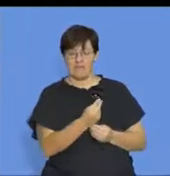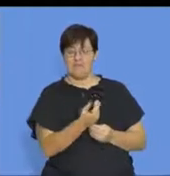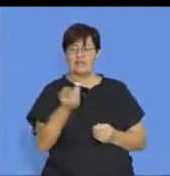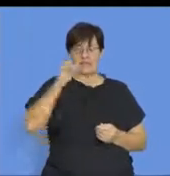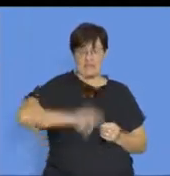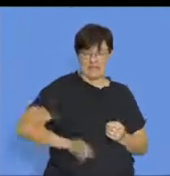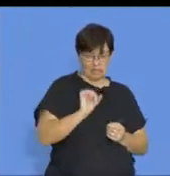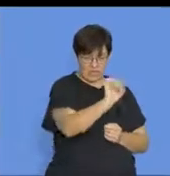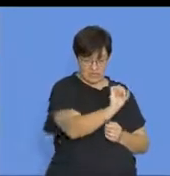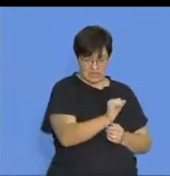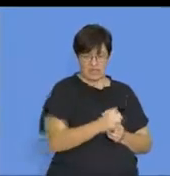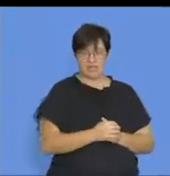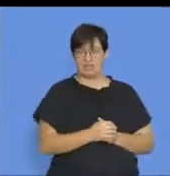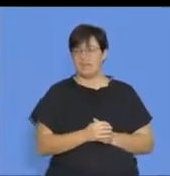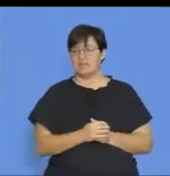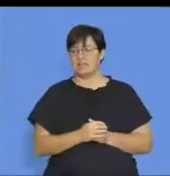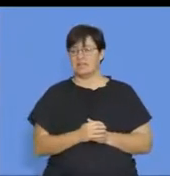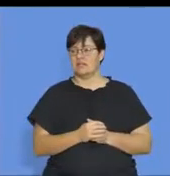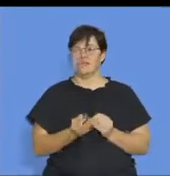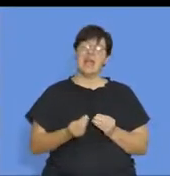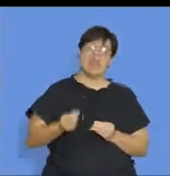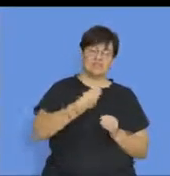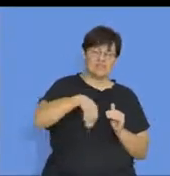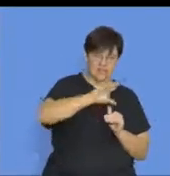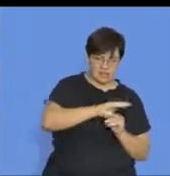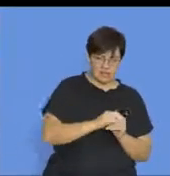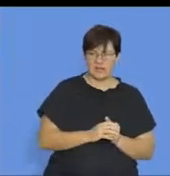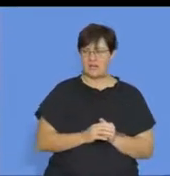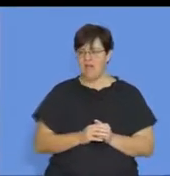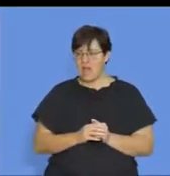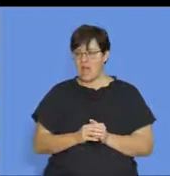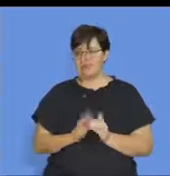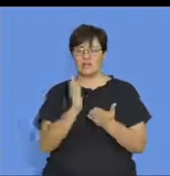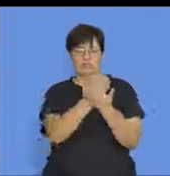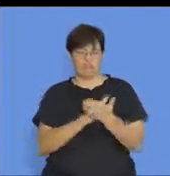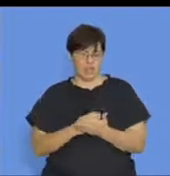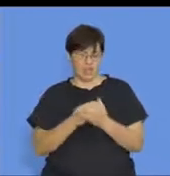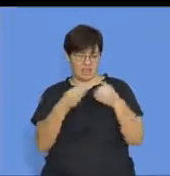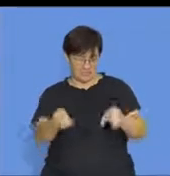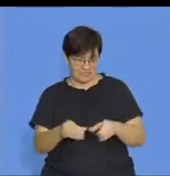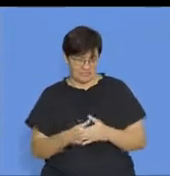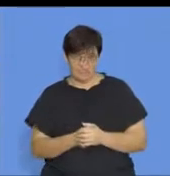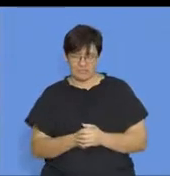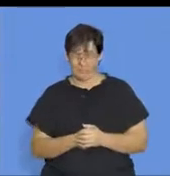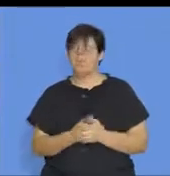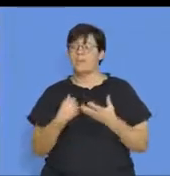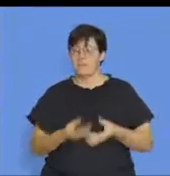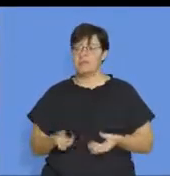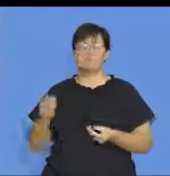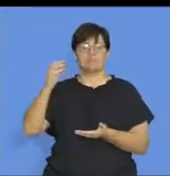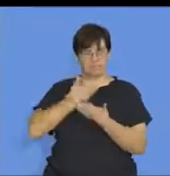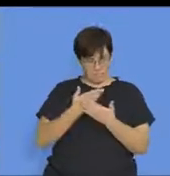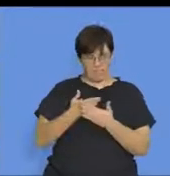that he's entitled to, interest on capital and appropriation. So we've got what he is